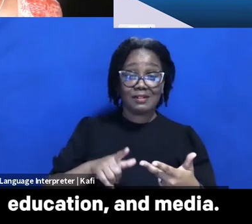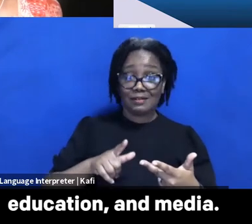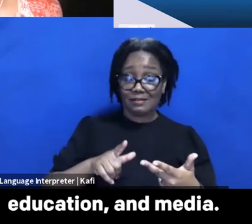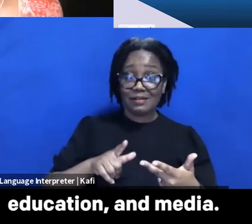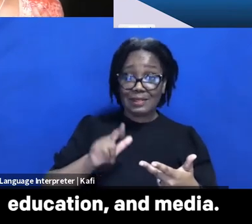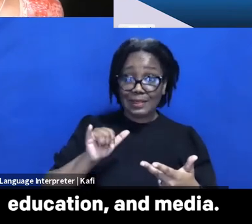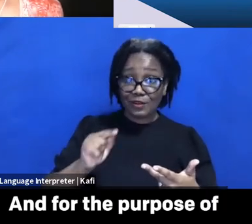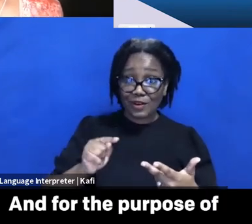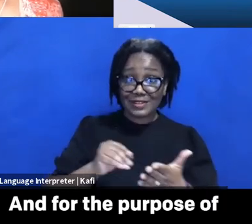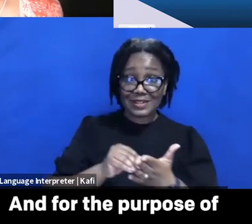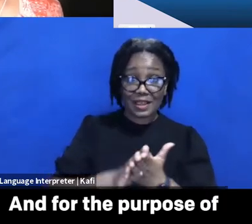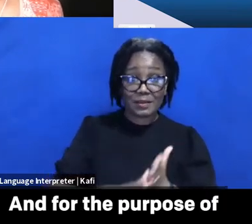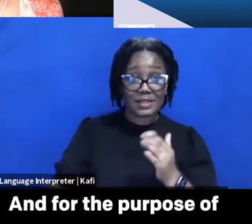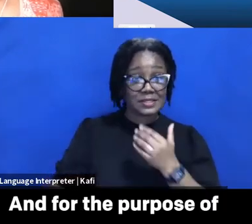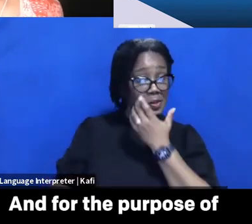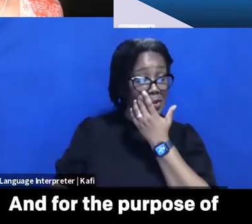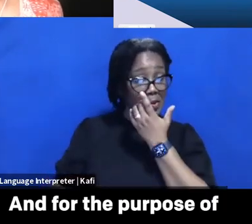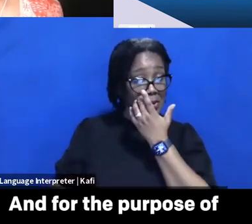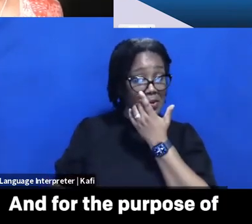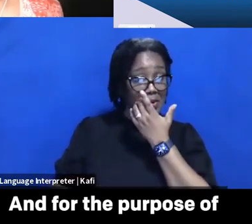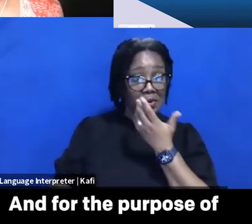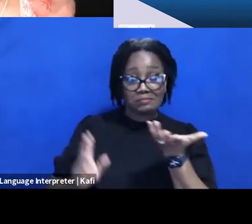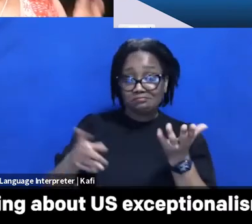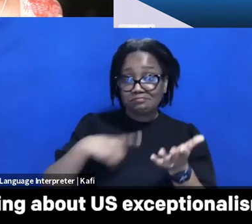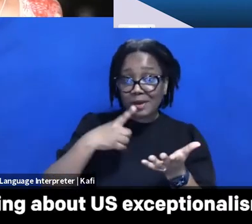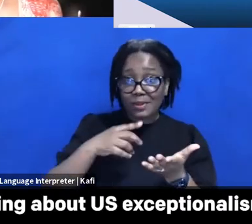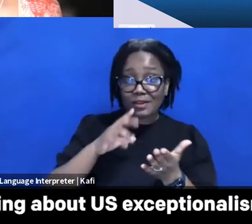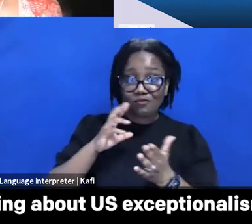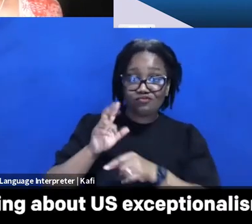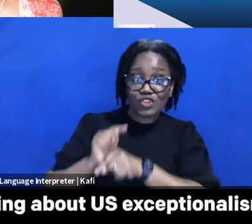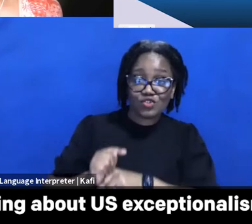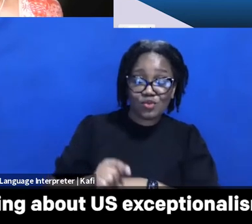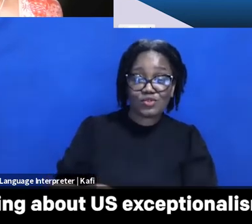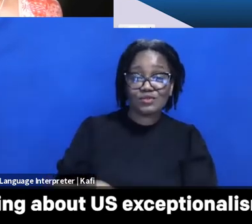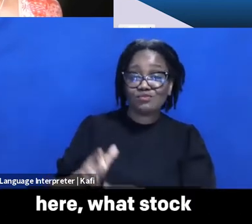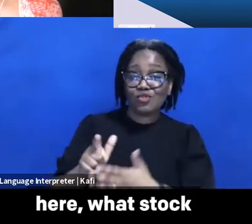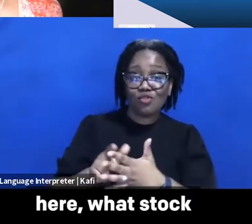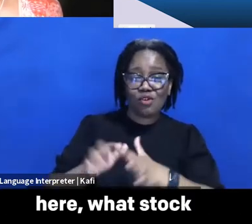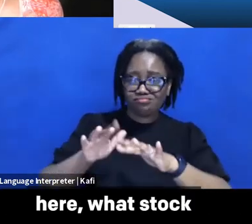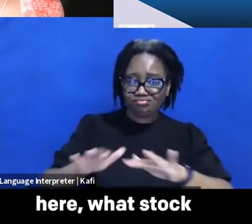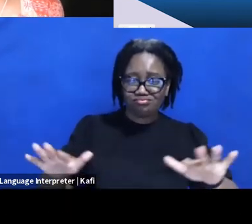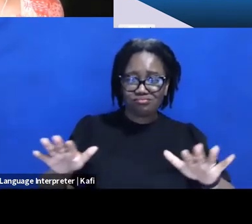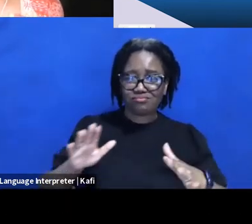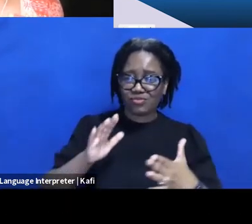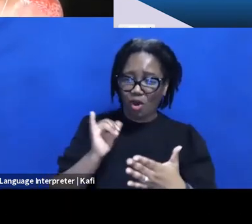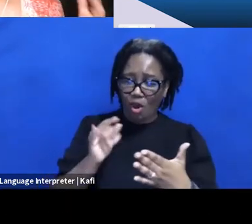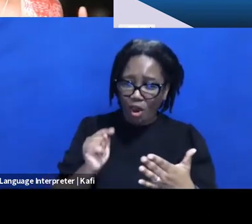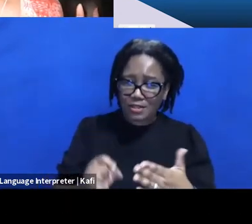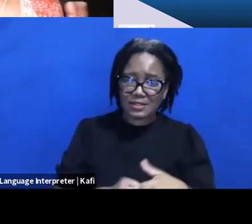and media. And for the purpose of talking about US exceptionalism here,